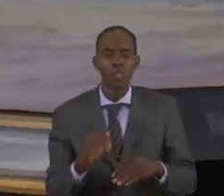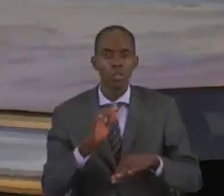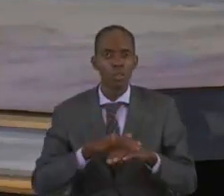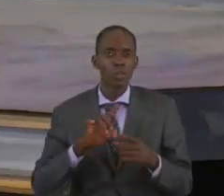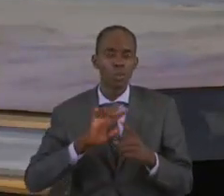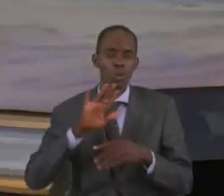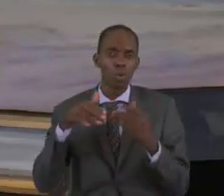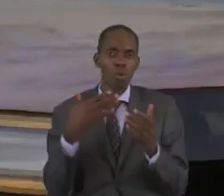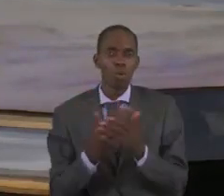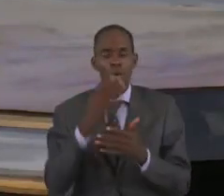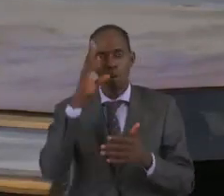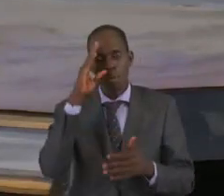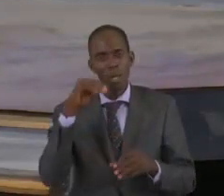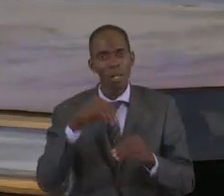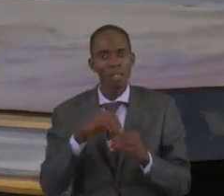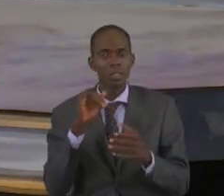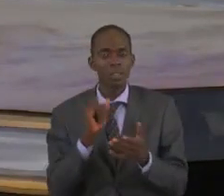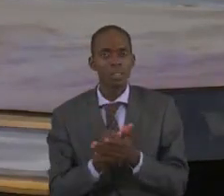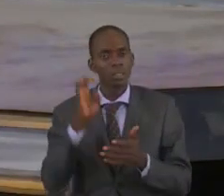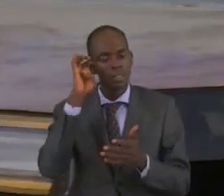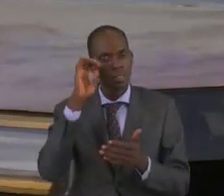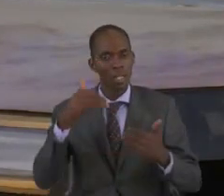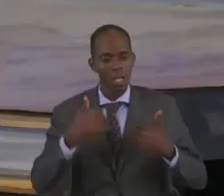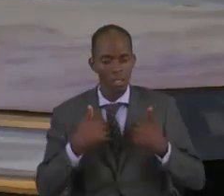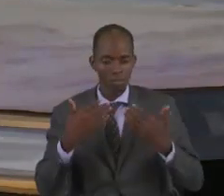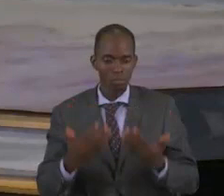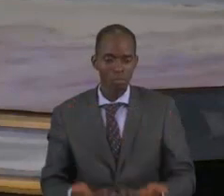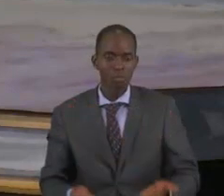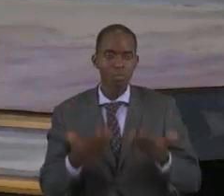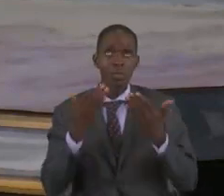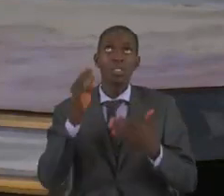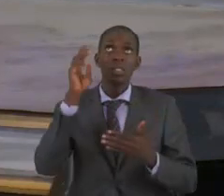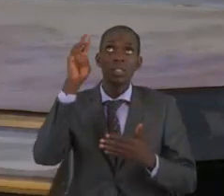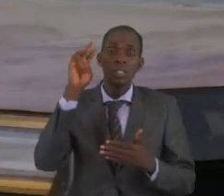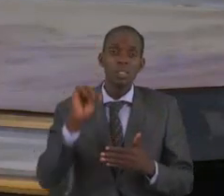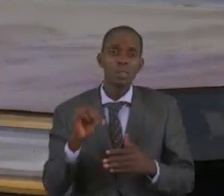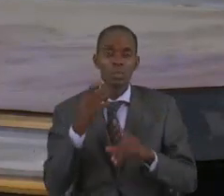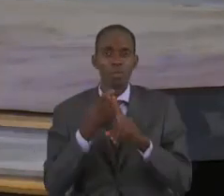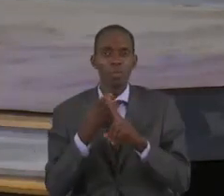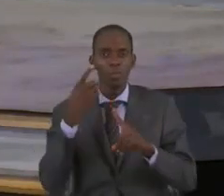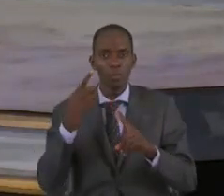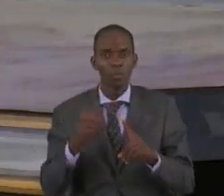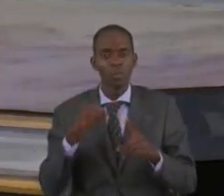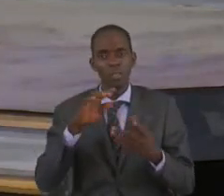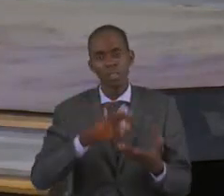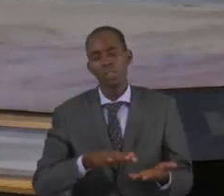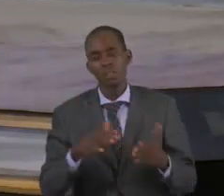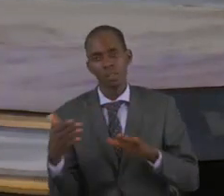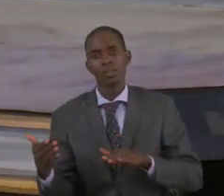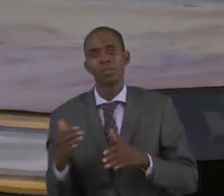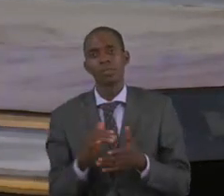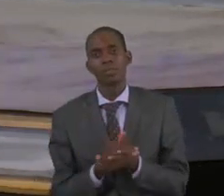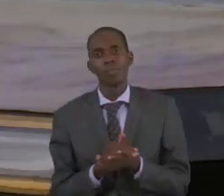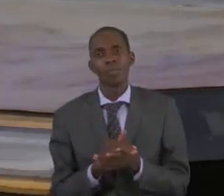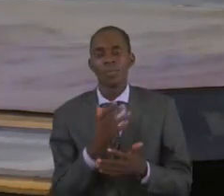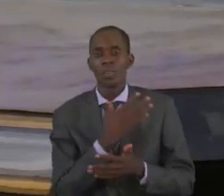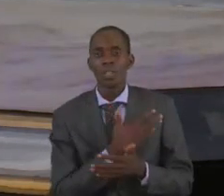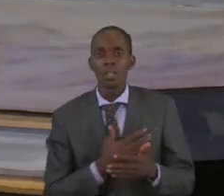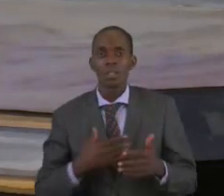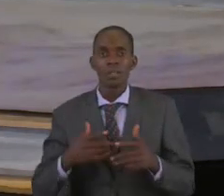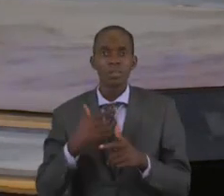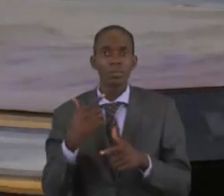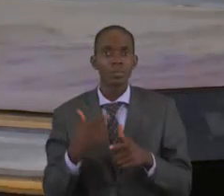all men, in that he has raised him from the dead. And